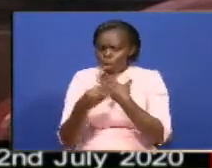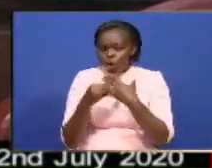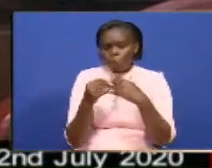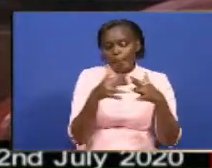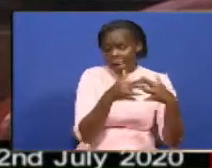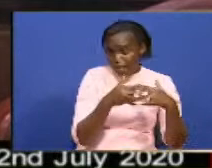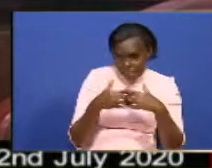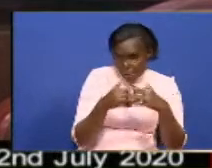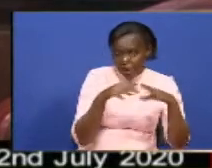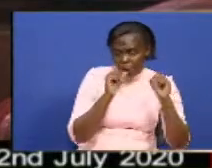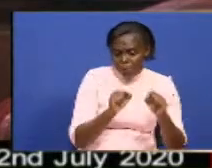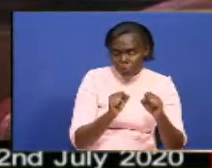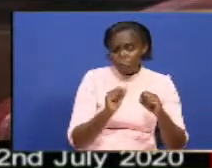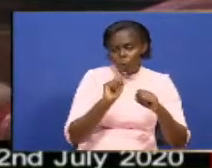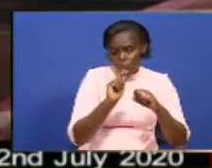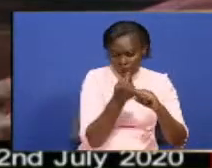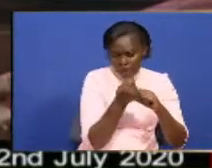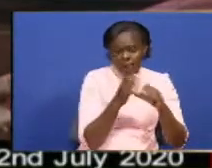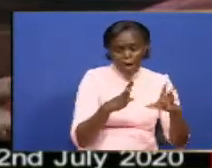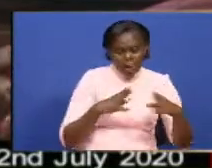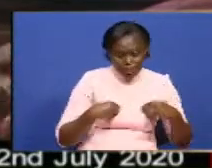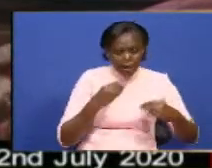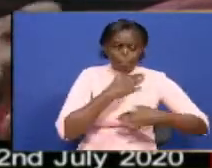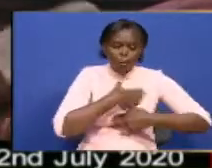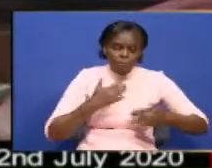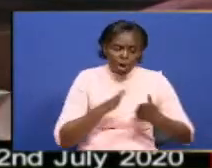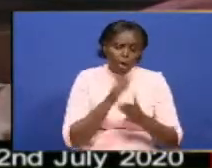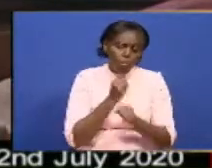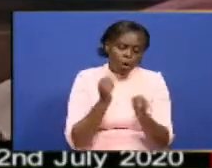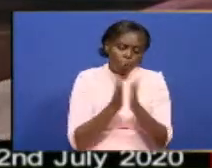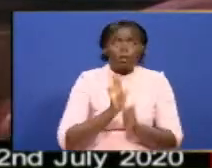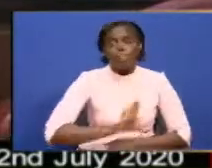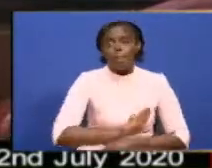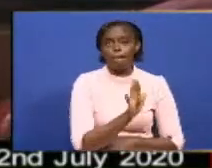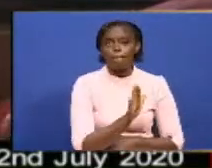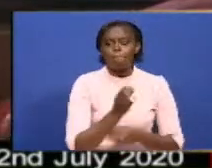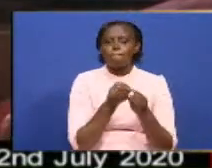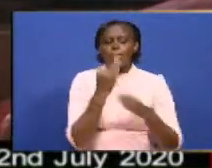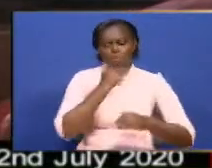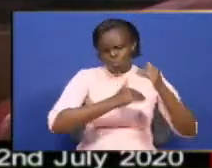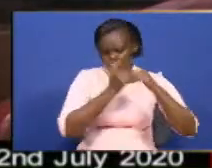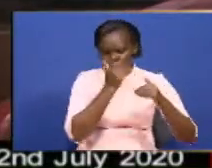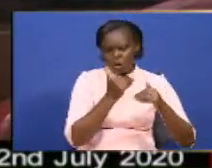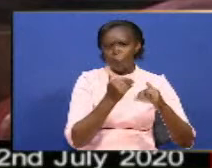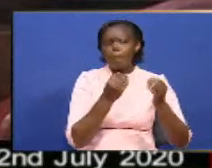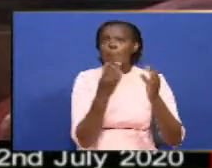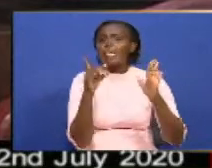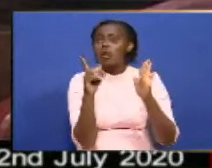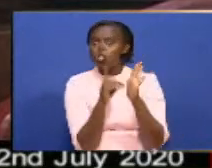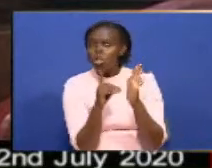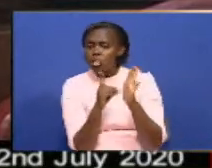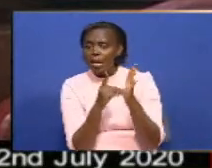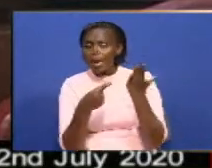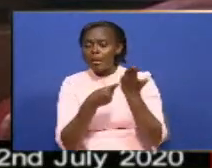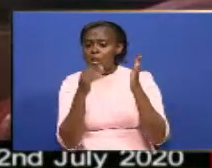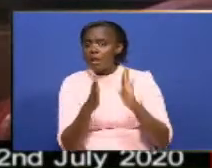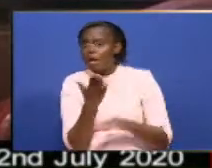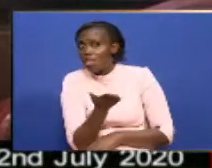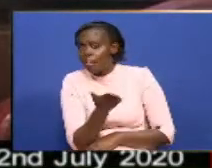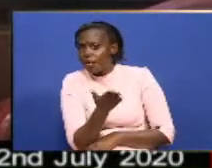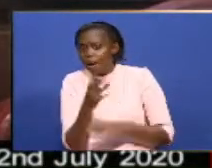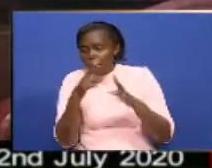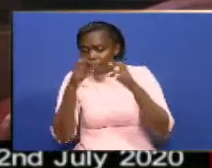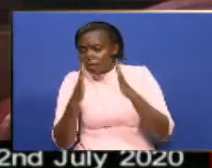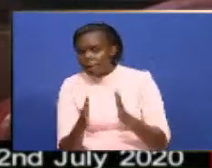heights, Honorable Speaker. Honorable Speaker, most of them are qualified. Most of them are doctors, engineers,